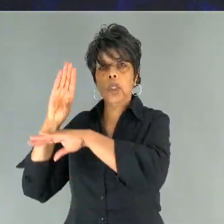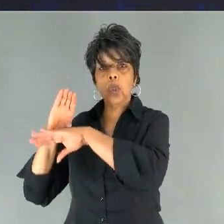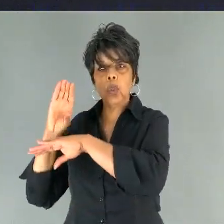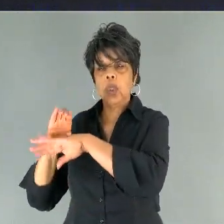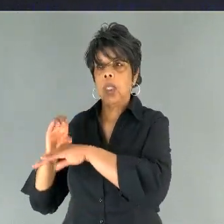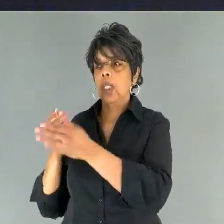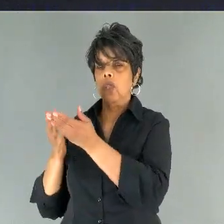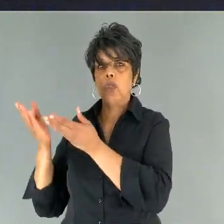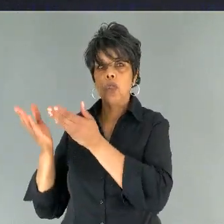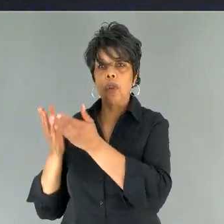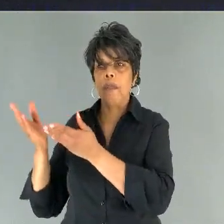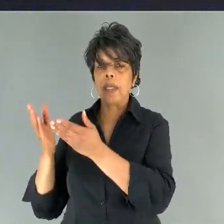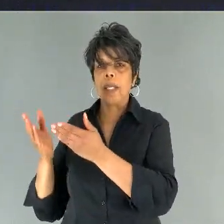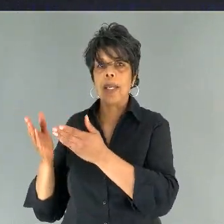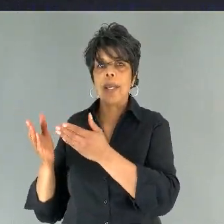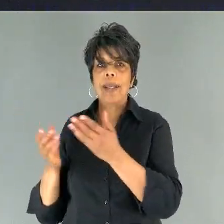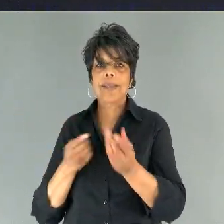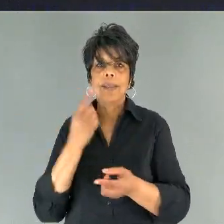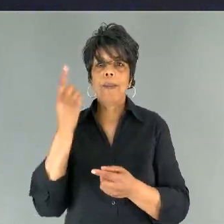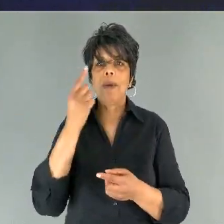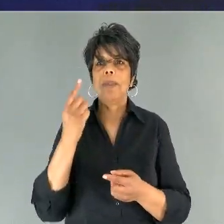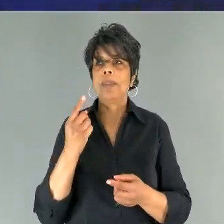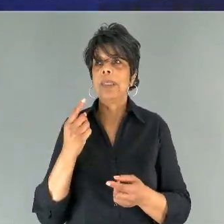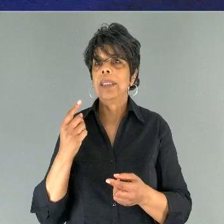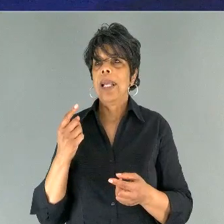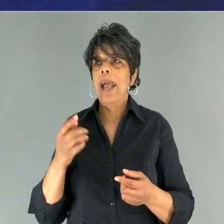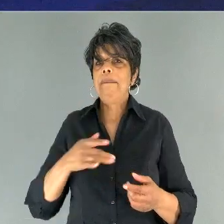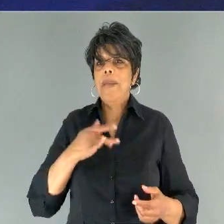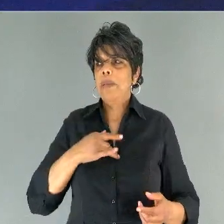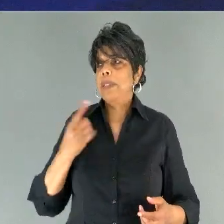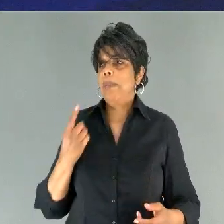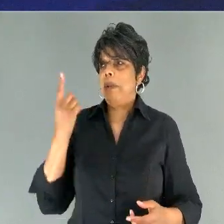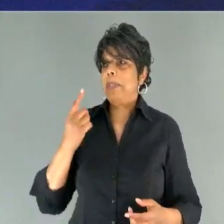to me? And I heard the Lord say, yeah, he's talking to you.